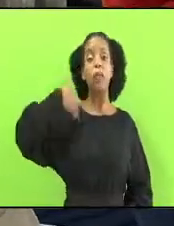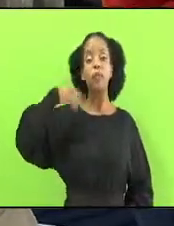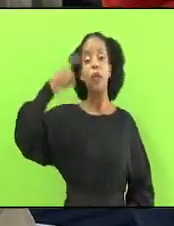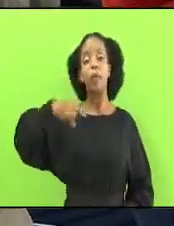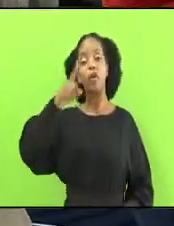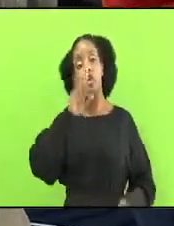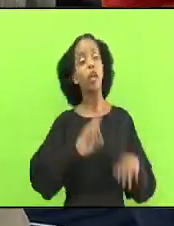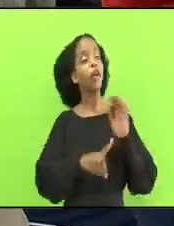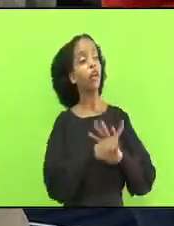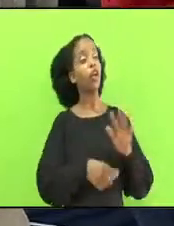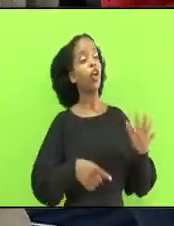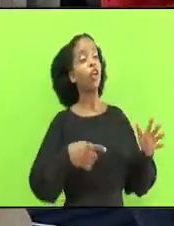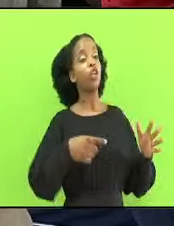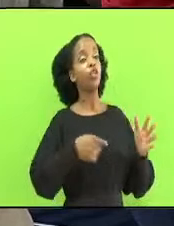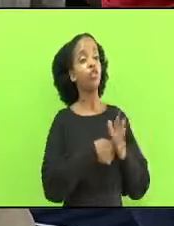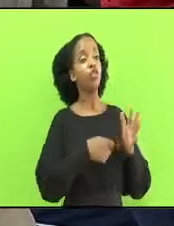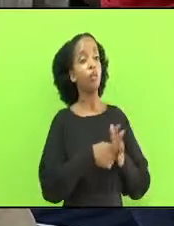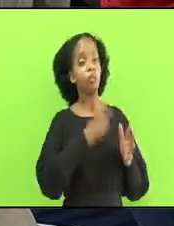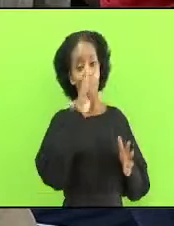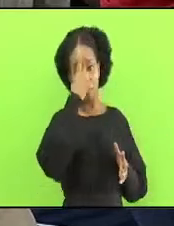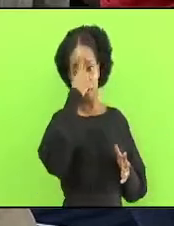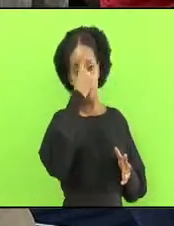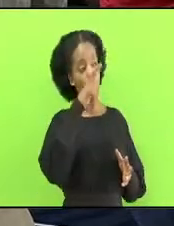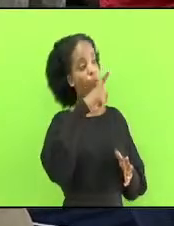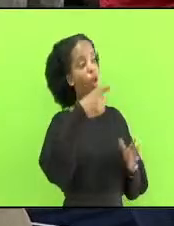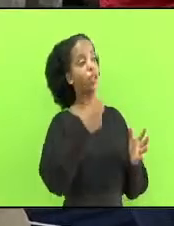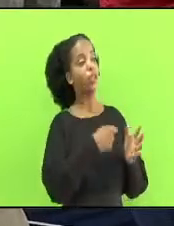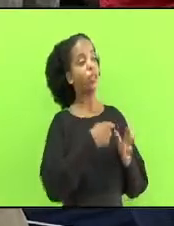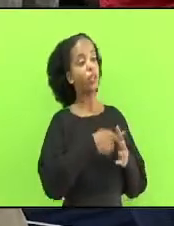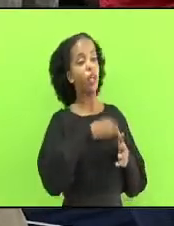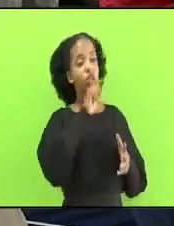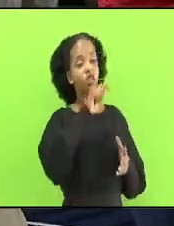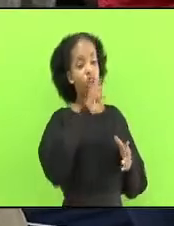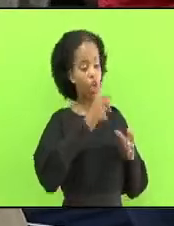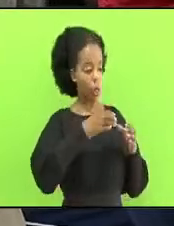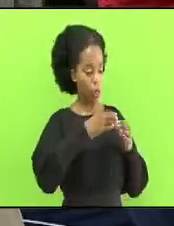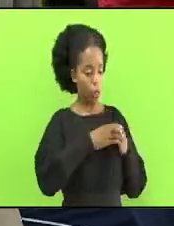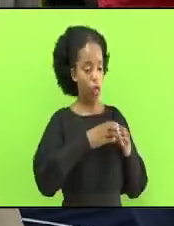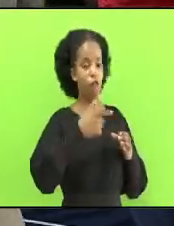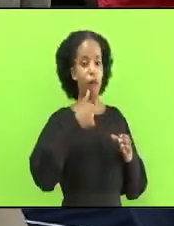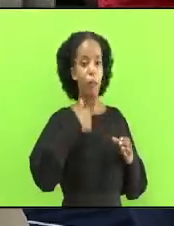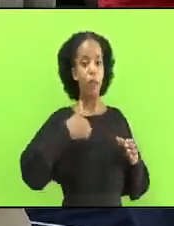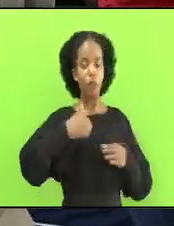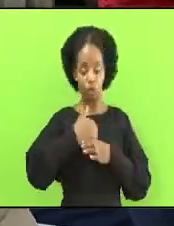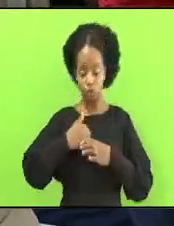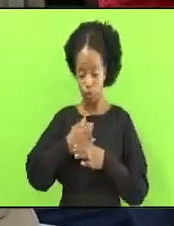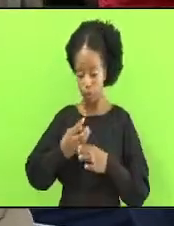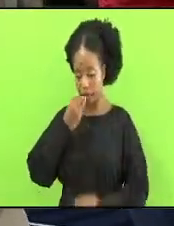mo le ke tle ke tshwenye mokula ke batle suit bag gore at least ke je.